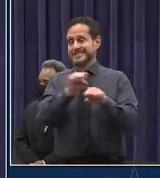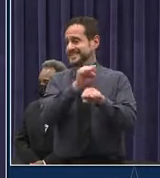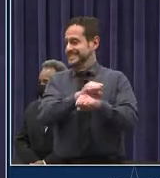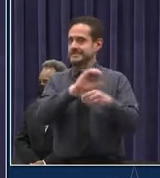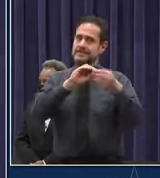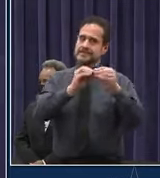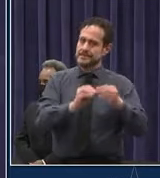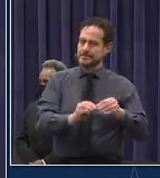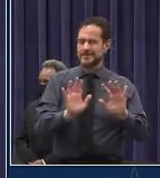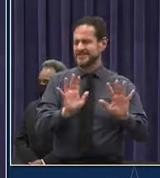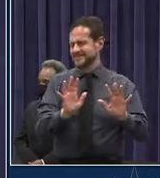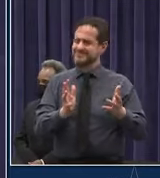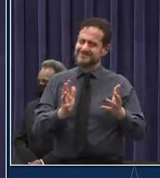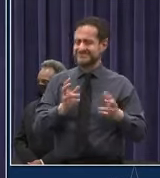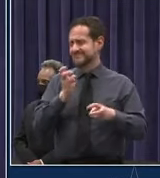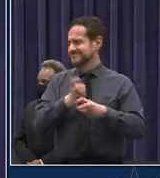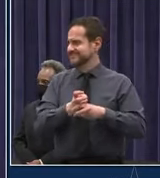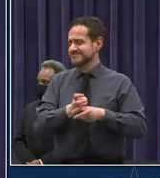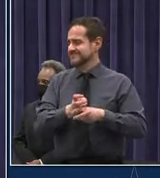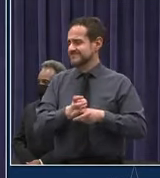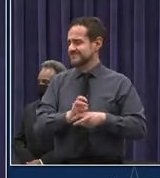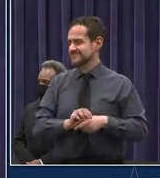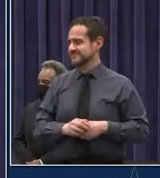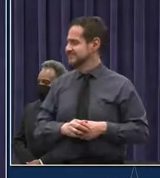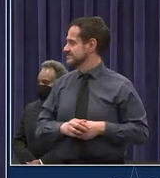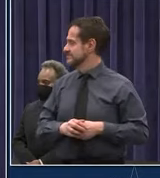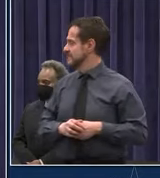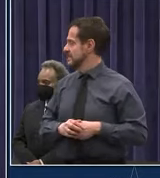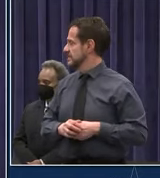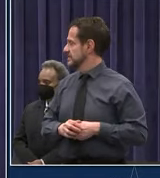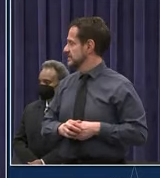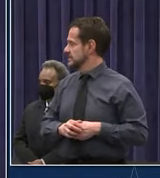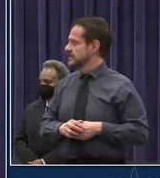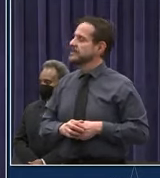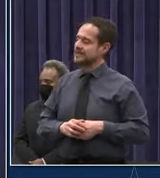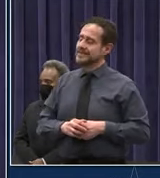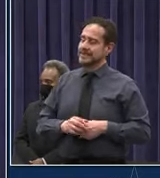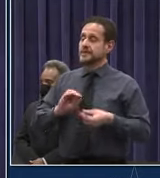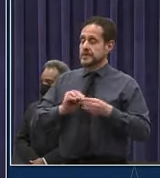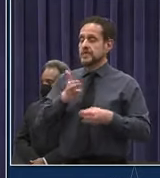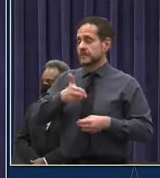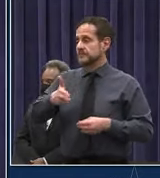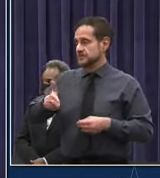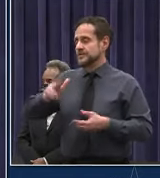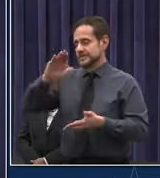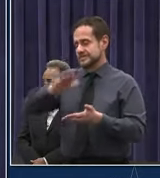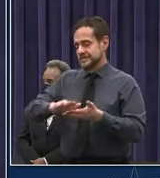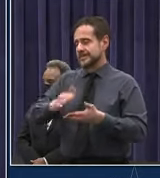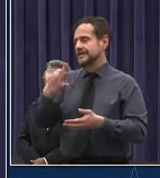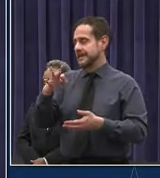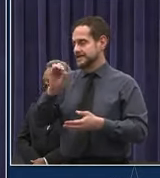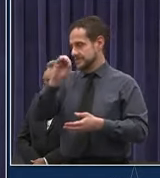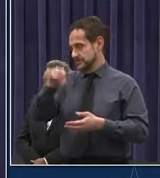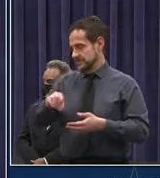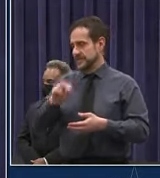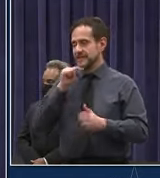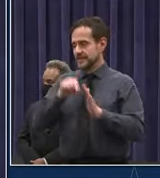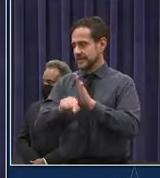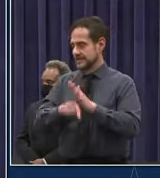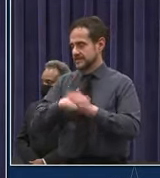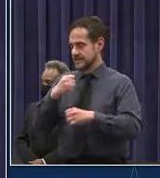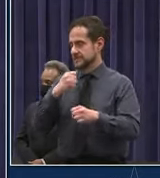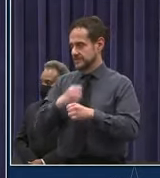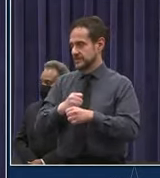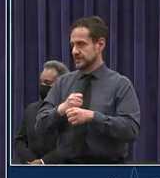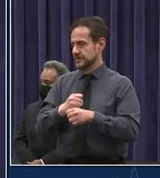area, and were you doing anything to address that increase? So far this year, of course, one shooting is one too many,